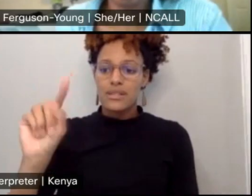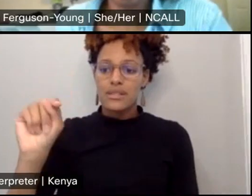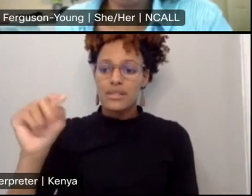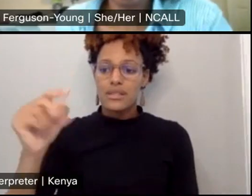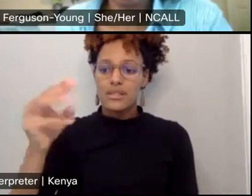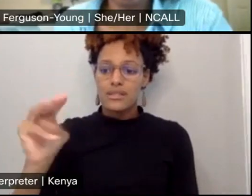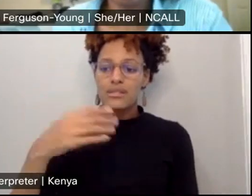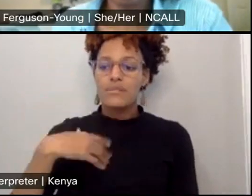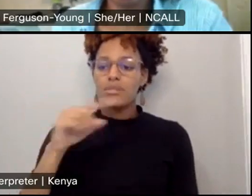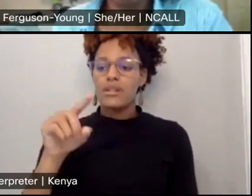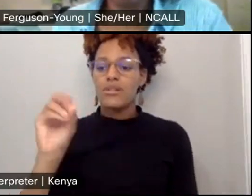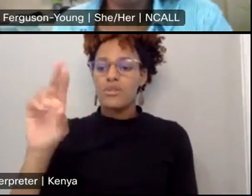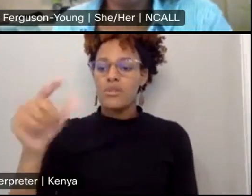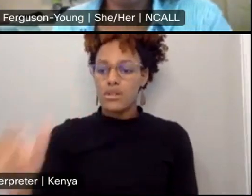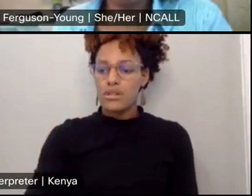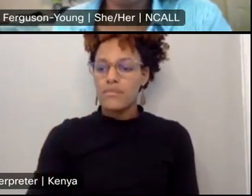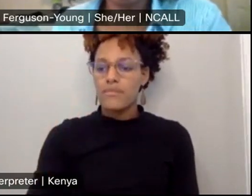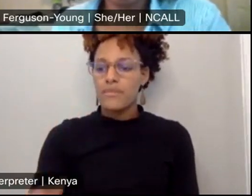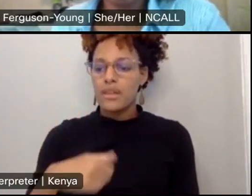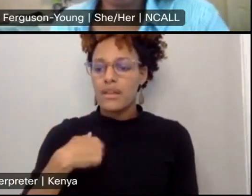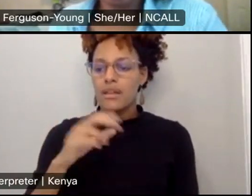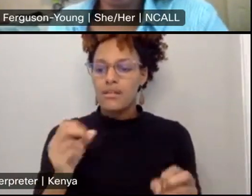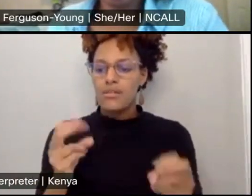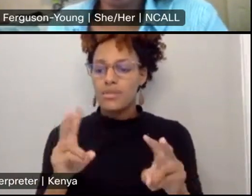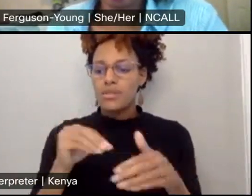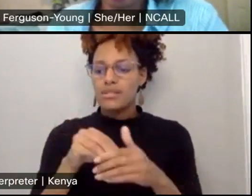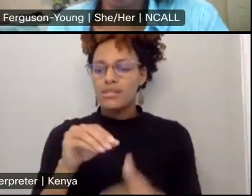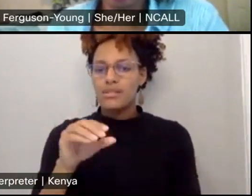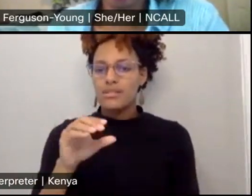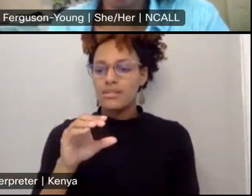info@ncdvtmh.org. I can put it in the chat right now.